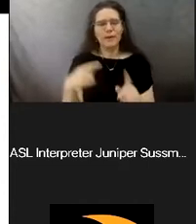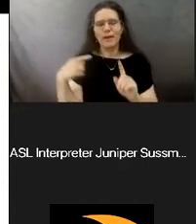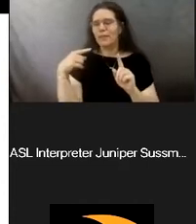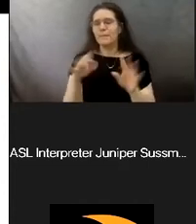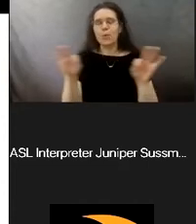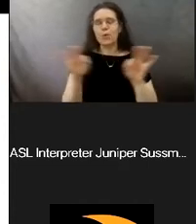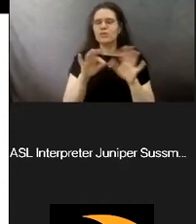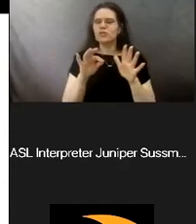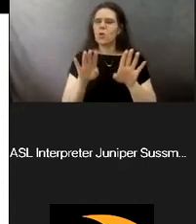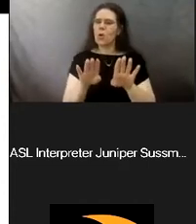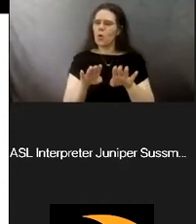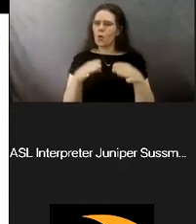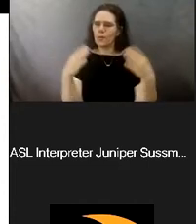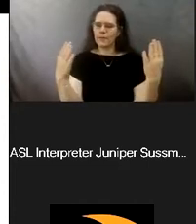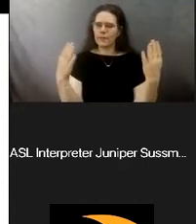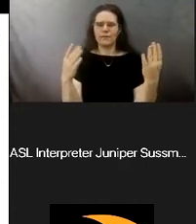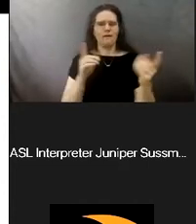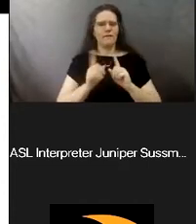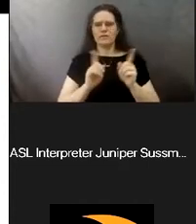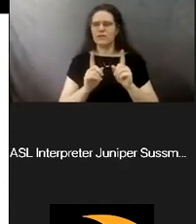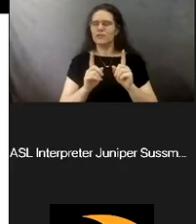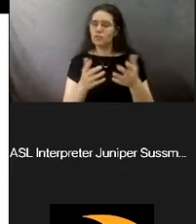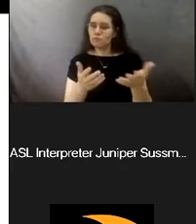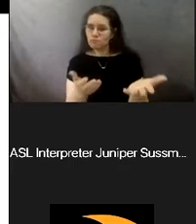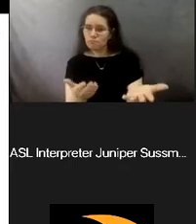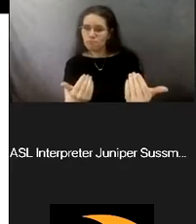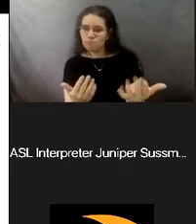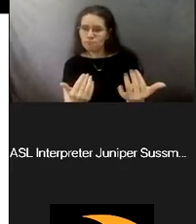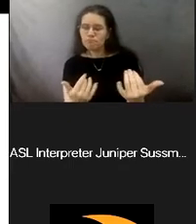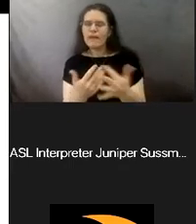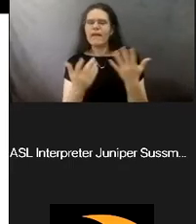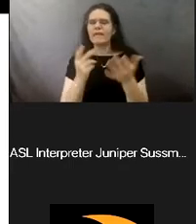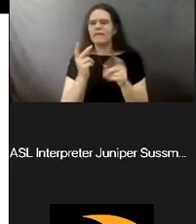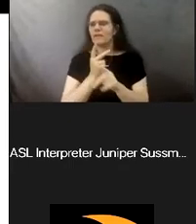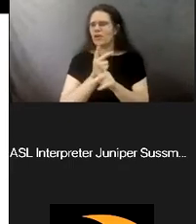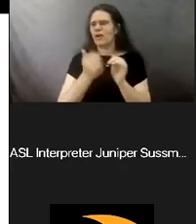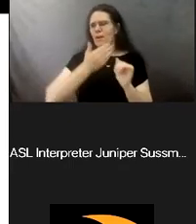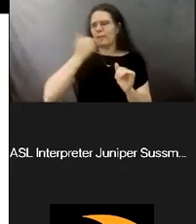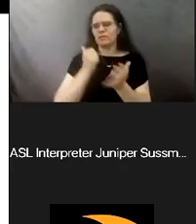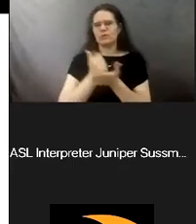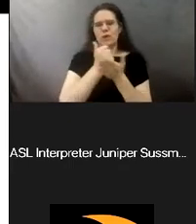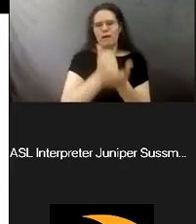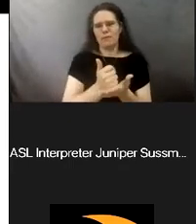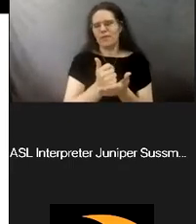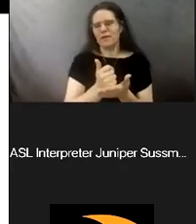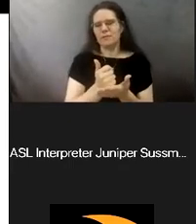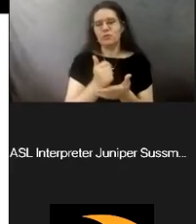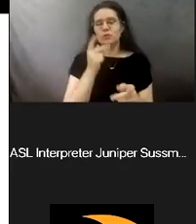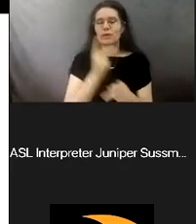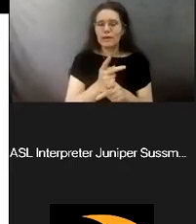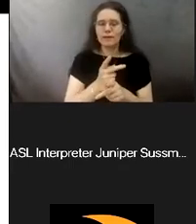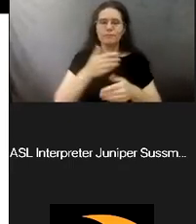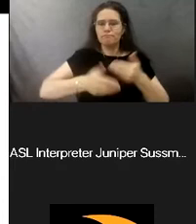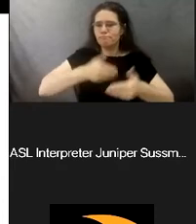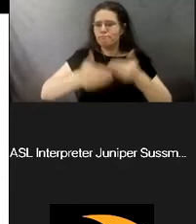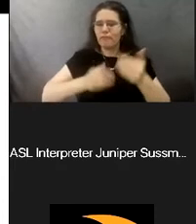get the conversation started and then also figure out ways that you can help keep the conversation going. And by doing these